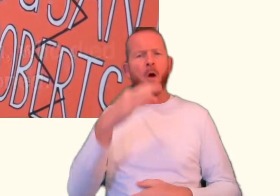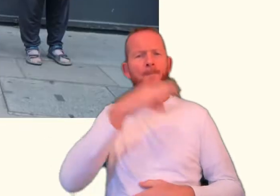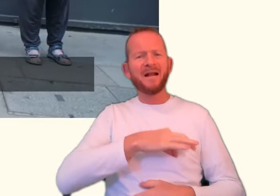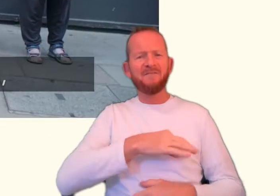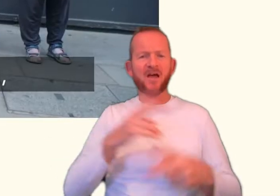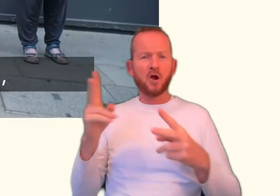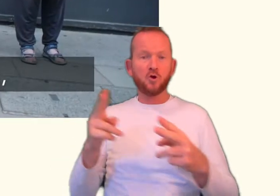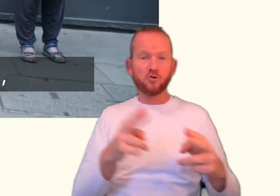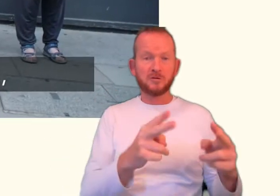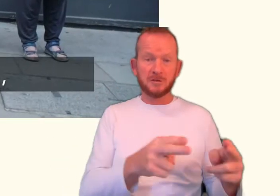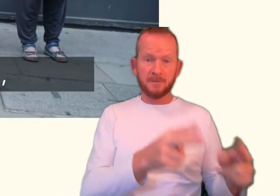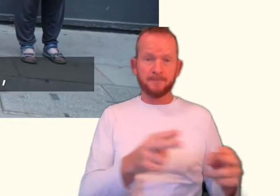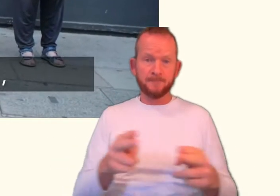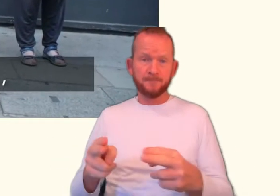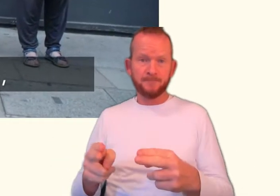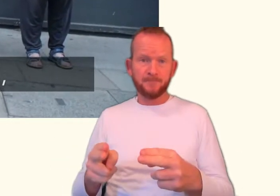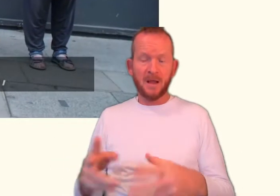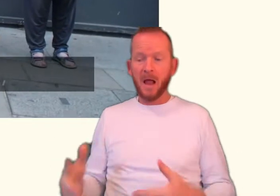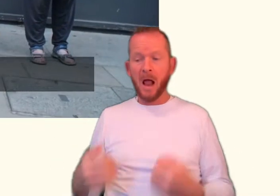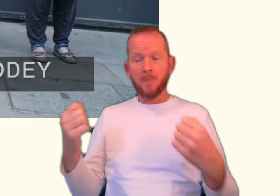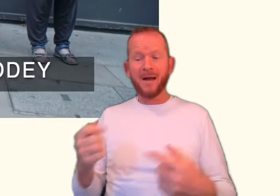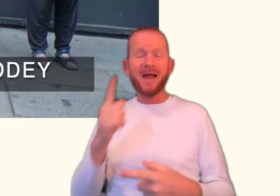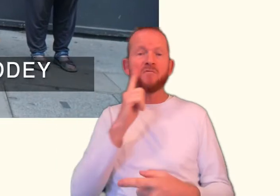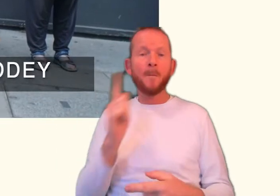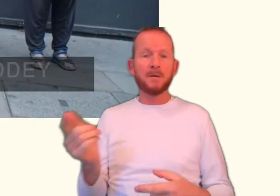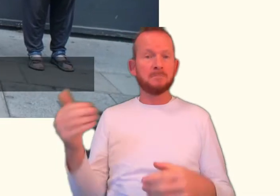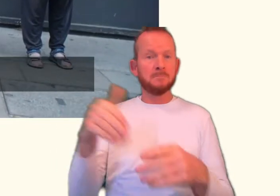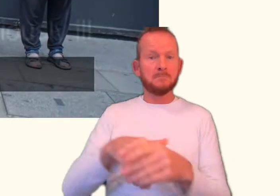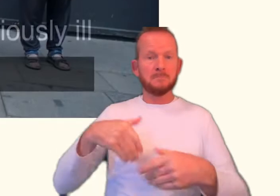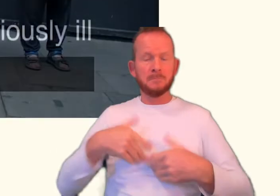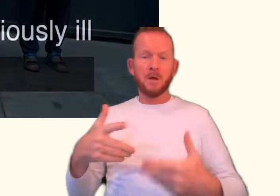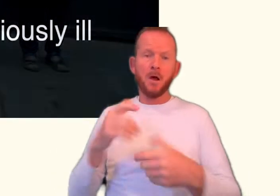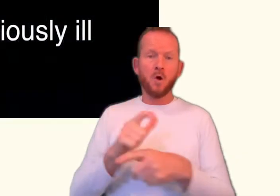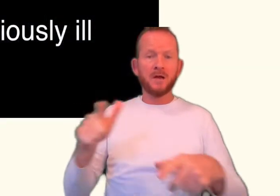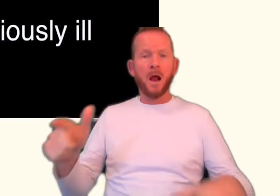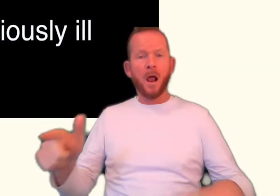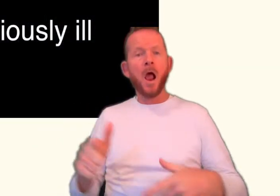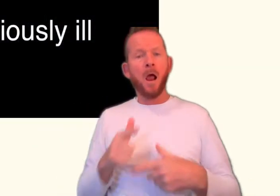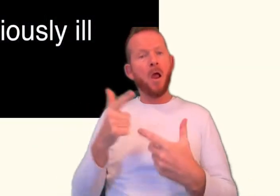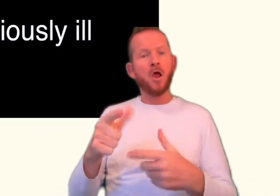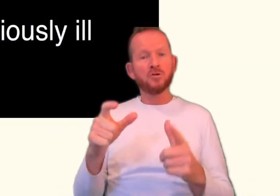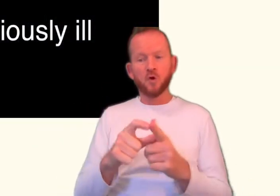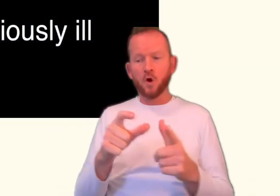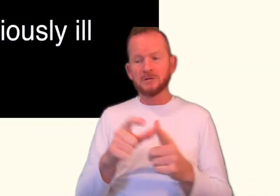deaths and no more benefit cuts. A very brave woman here, Joy Dove, who's holding her daughter Jodie Whiting's heart.